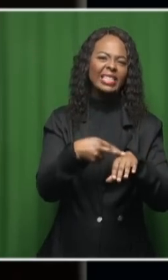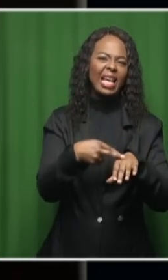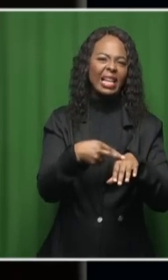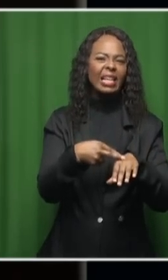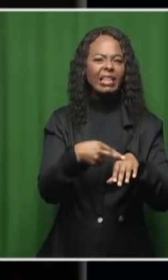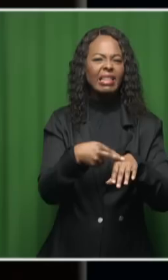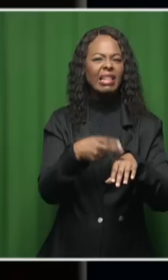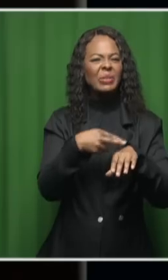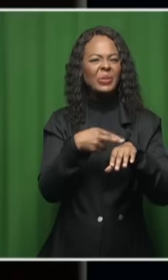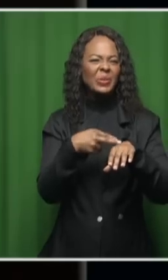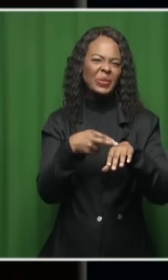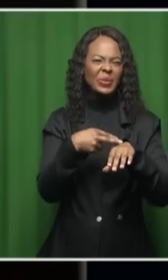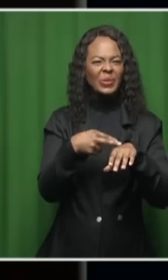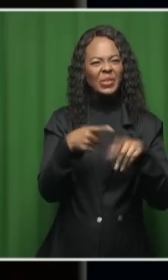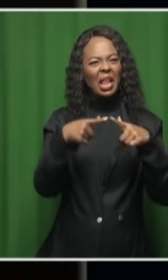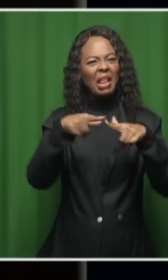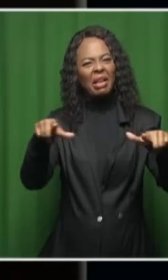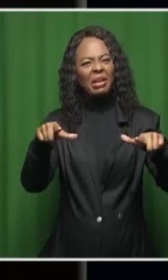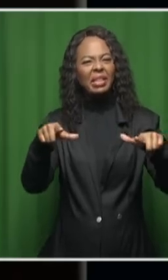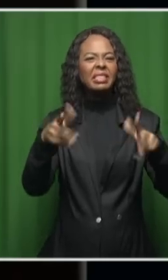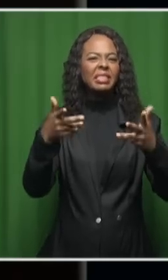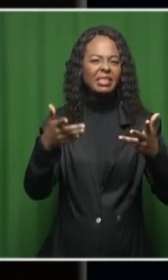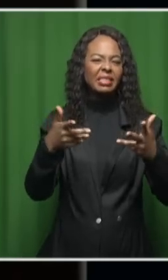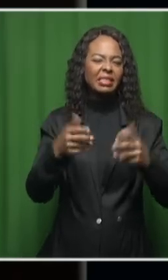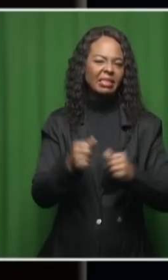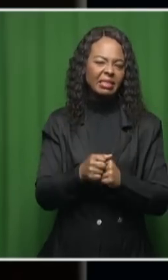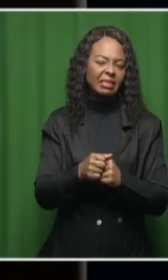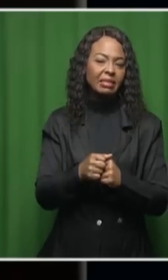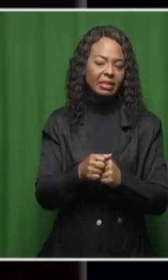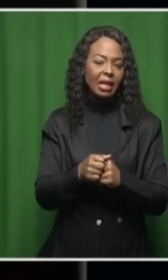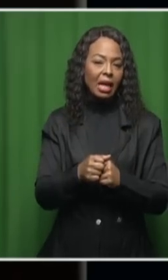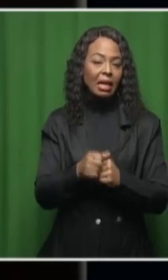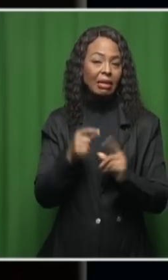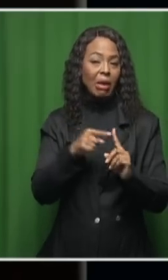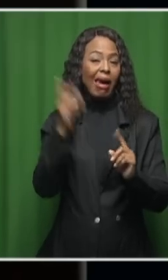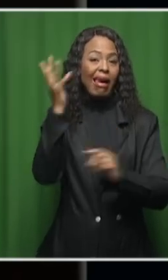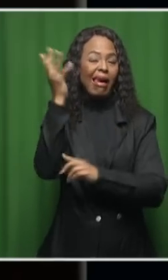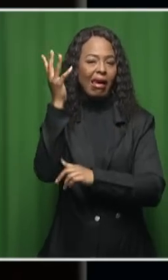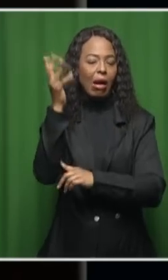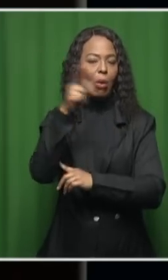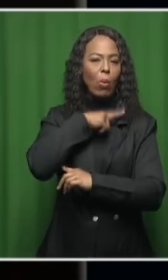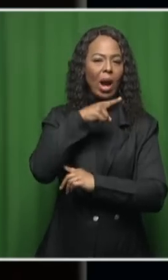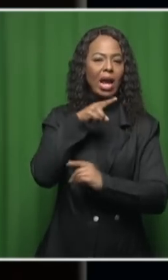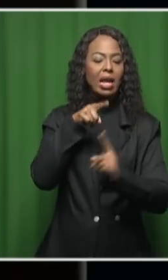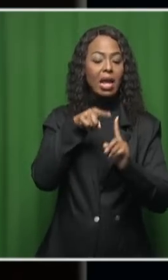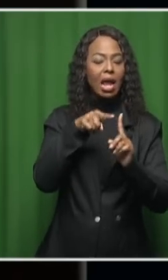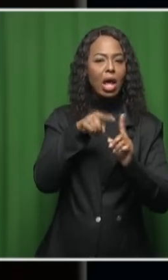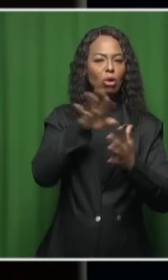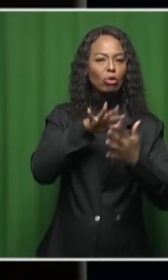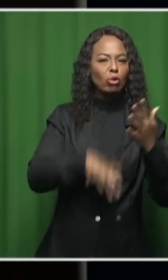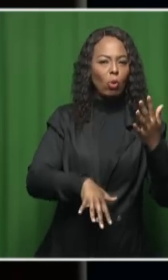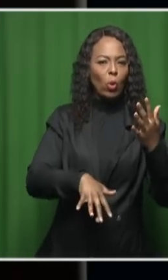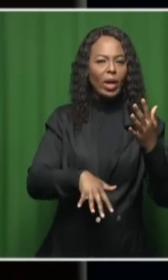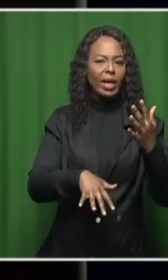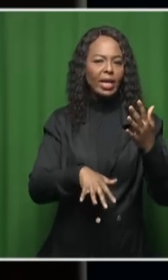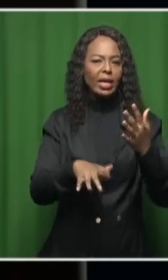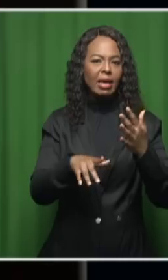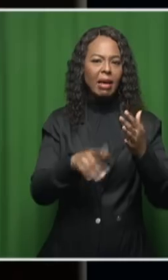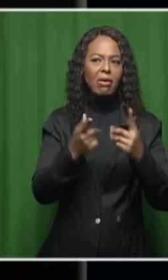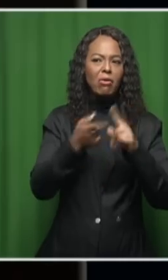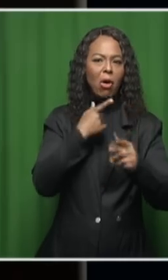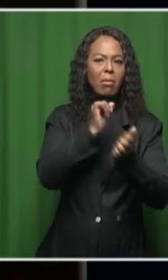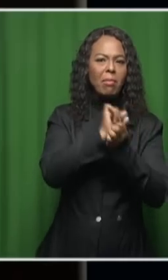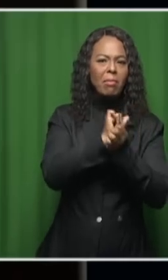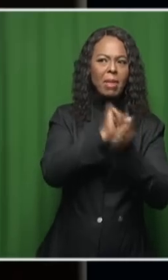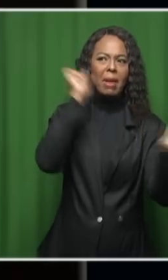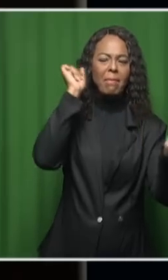a tribalistic slur, as it were, because she was narrating a story about how when she came out of